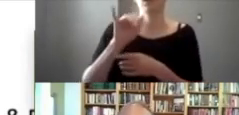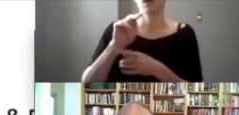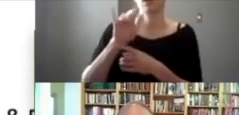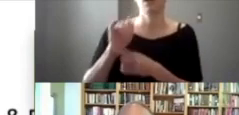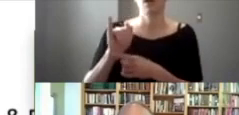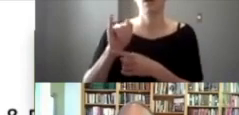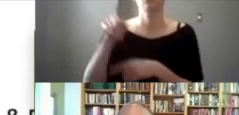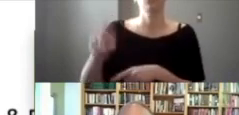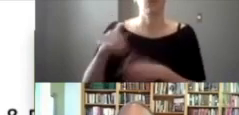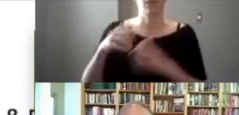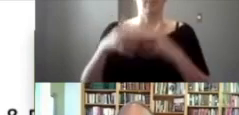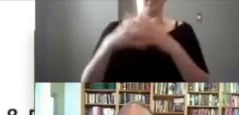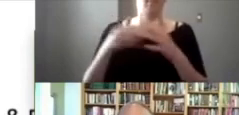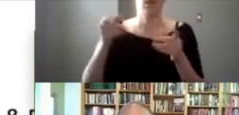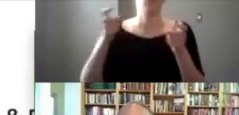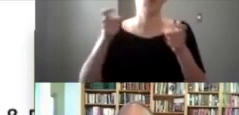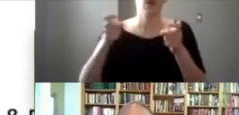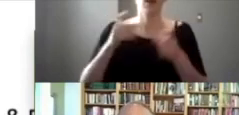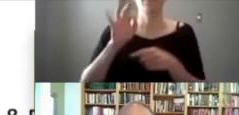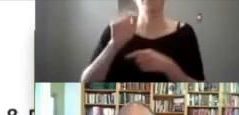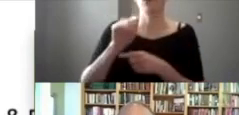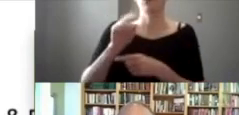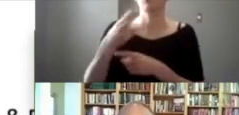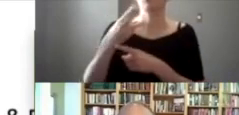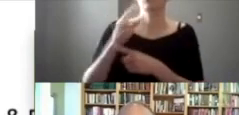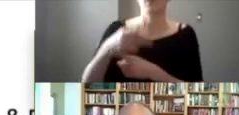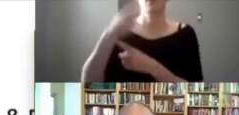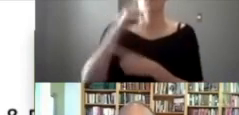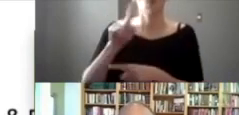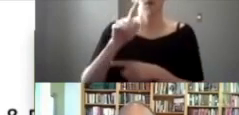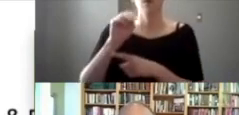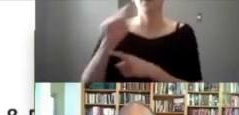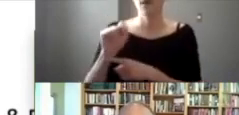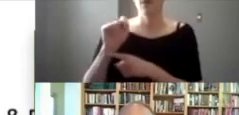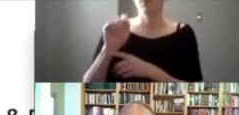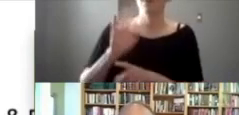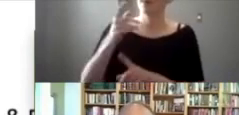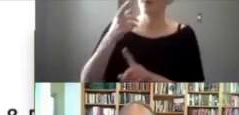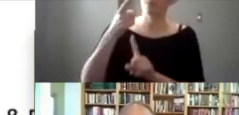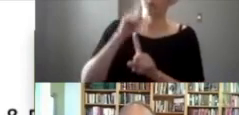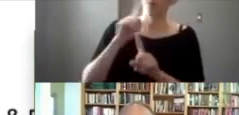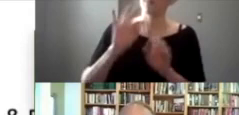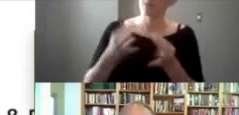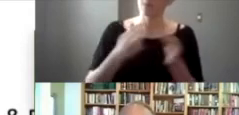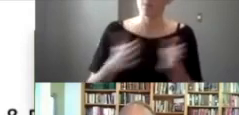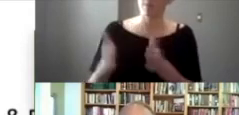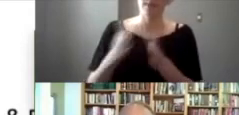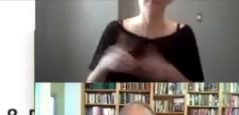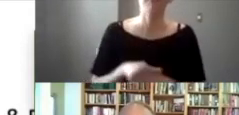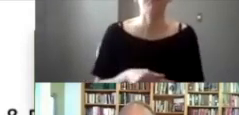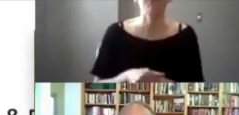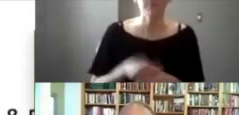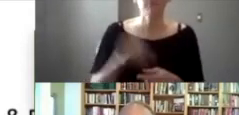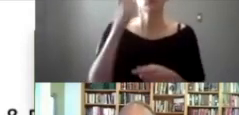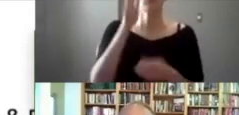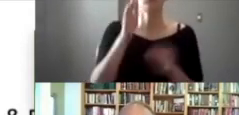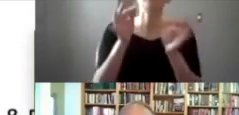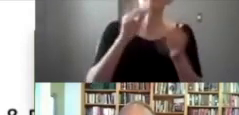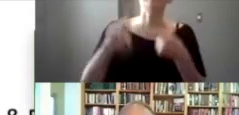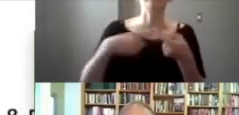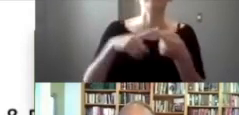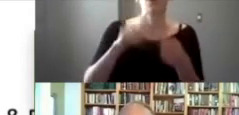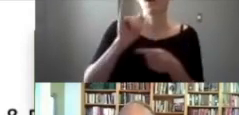Family Planning. Dr. Dean will be giving us insight into IUD care during the COVID